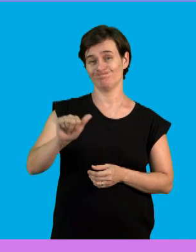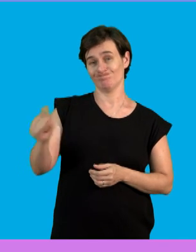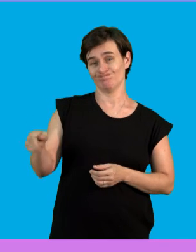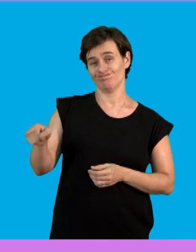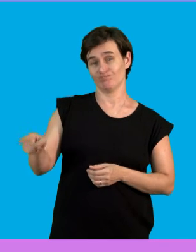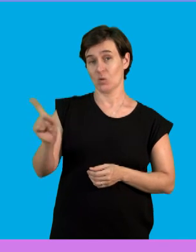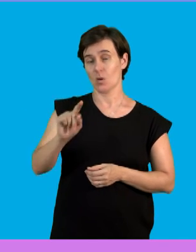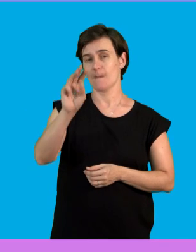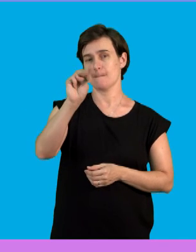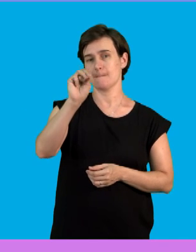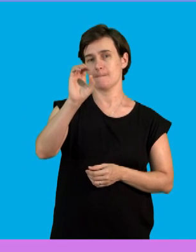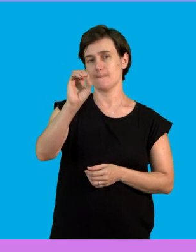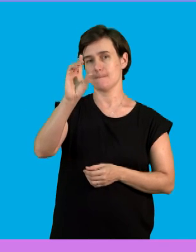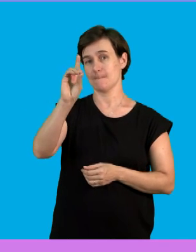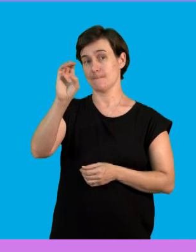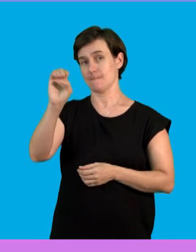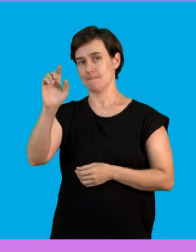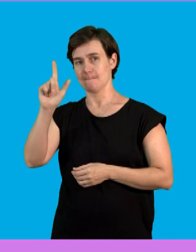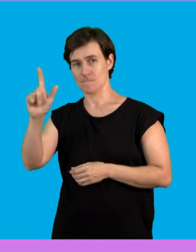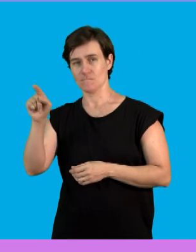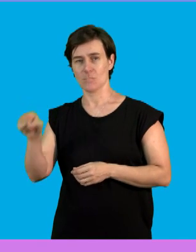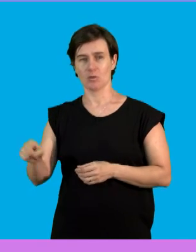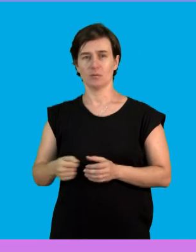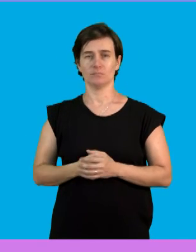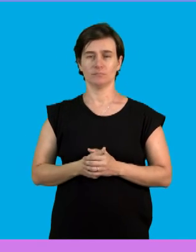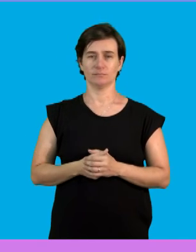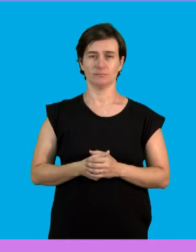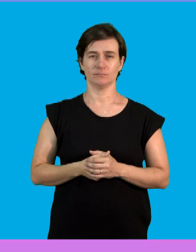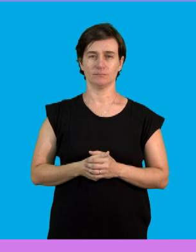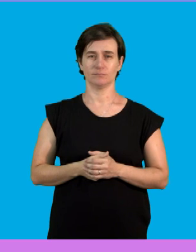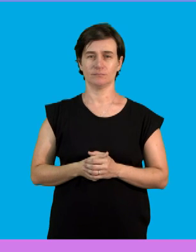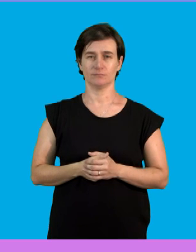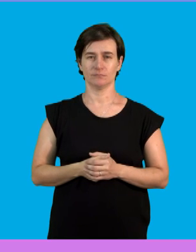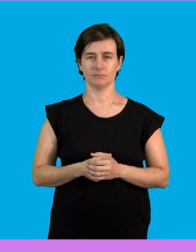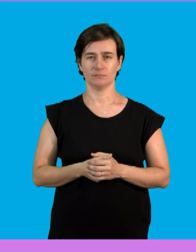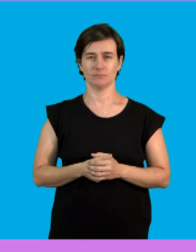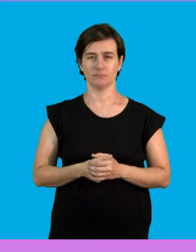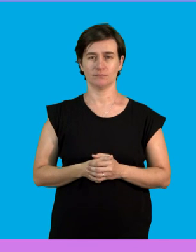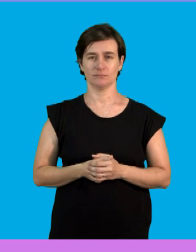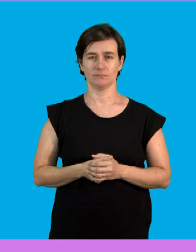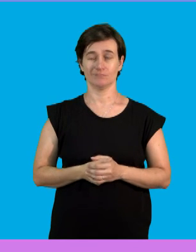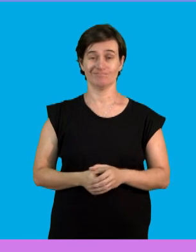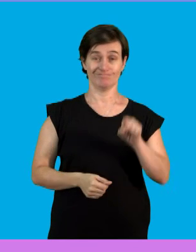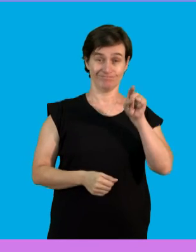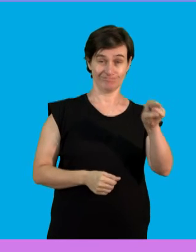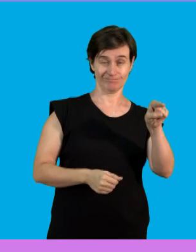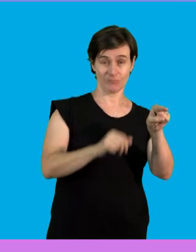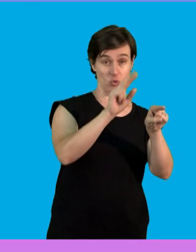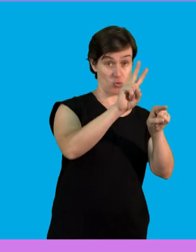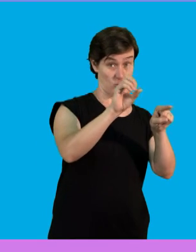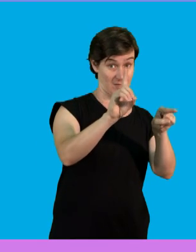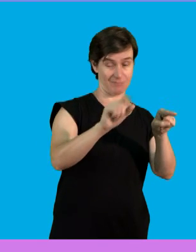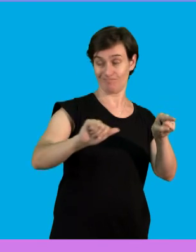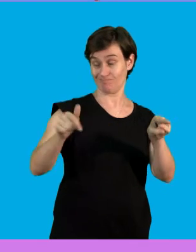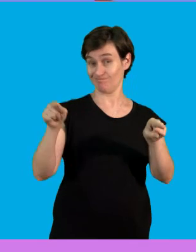and we've got a model. So remember, we did a lesson on floor plans. This is